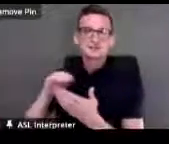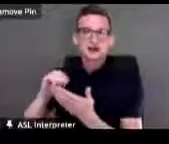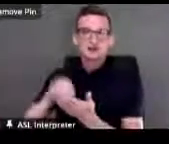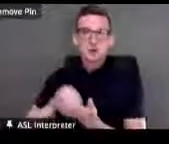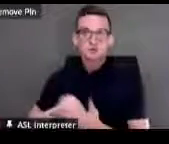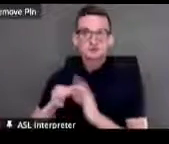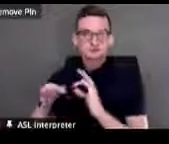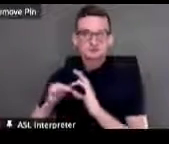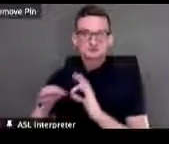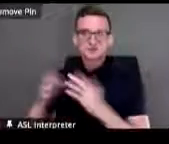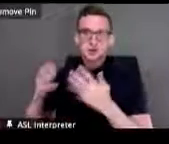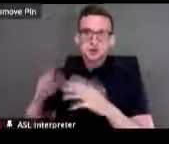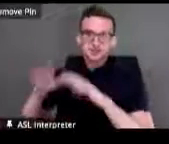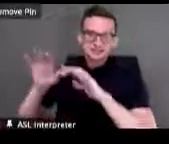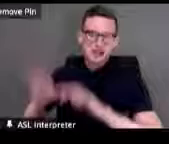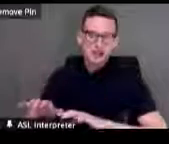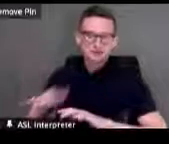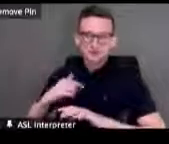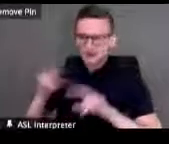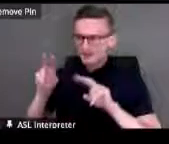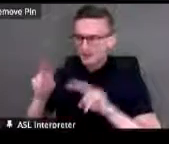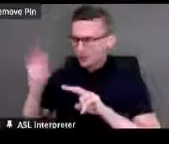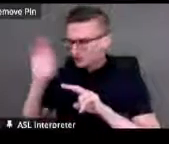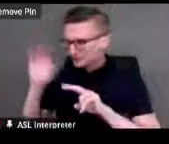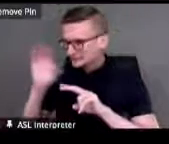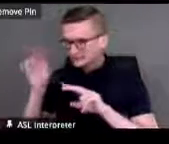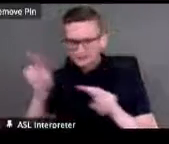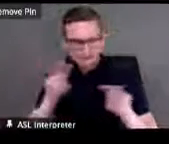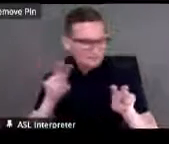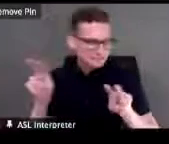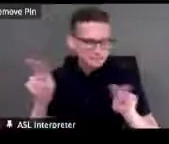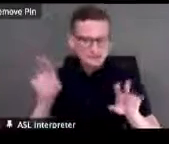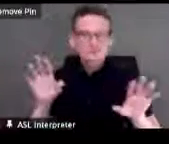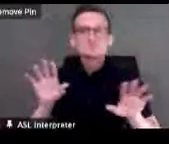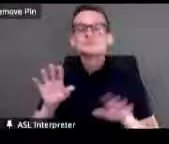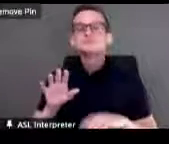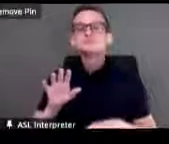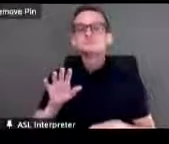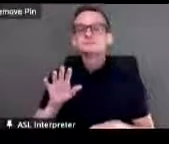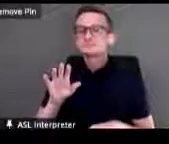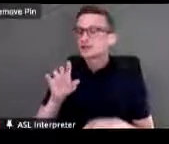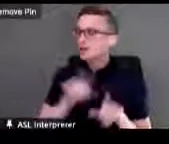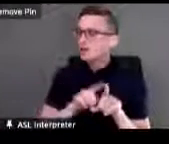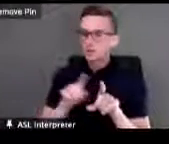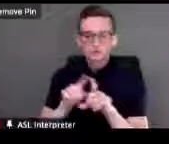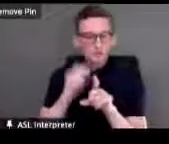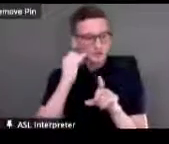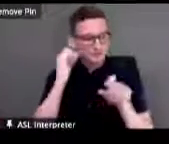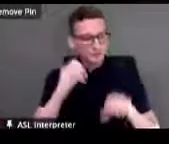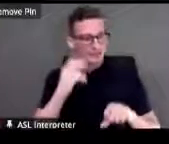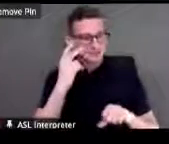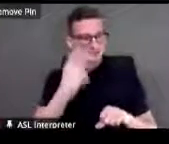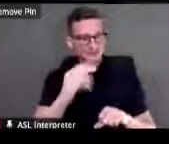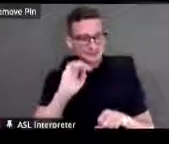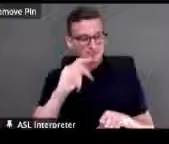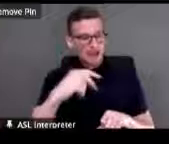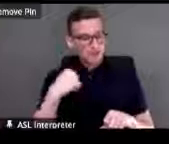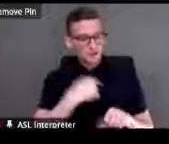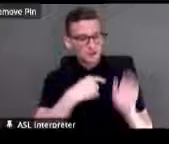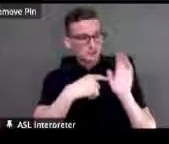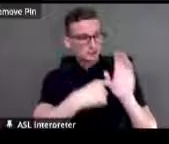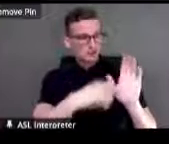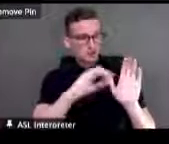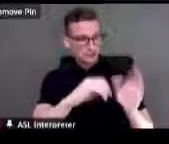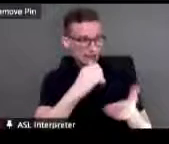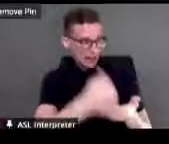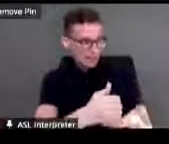looking. Okay, we also, if you can see the map that we're showing, if that helps. So